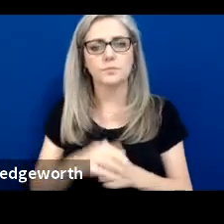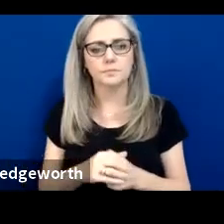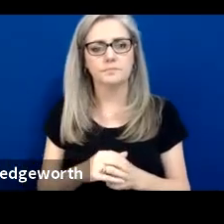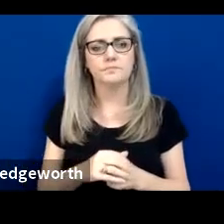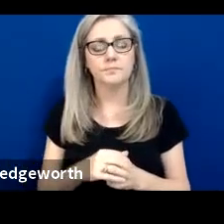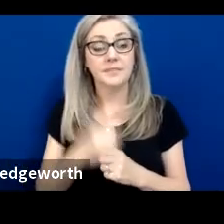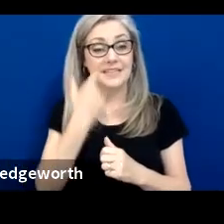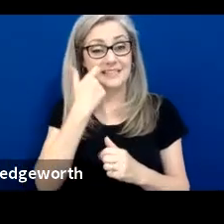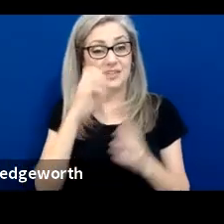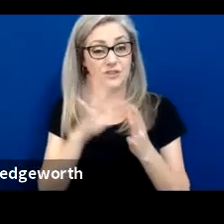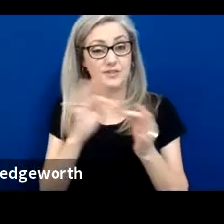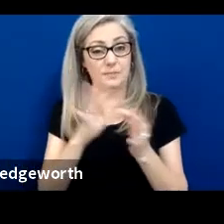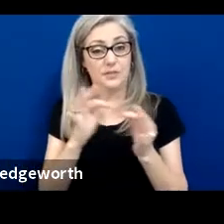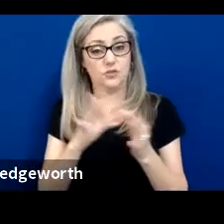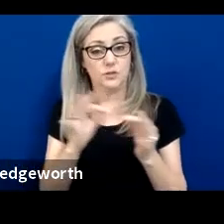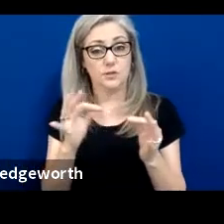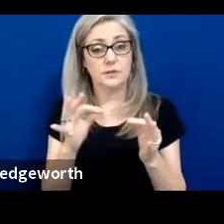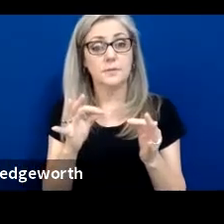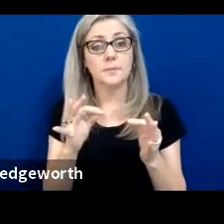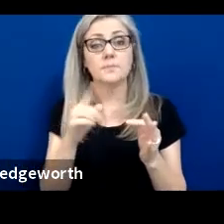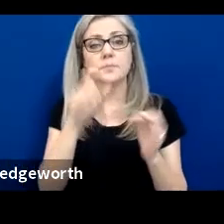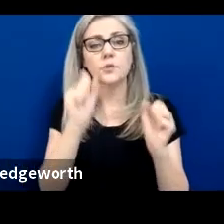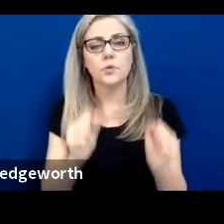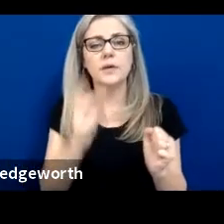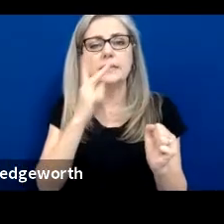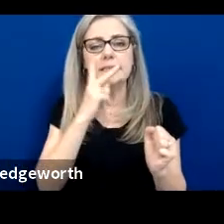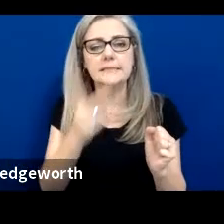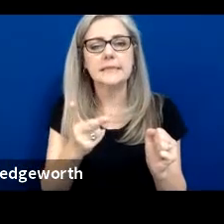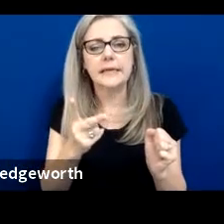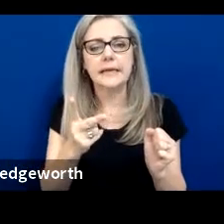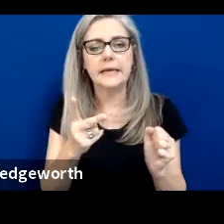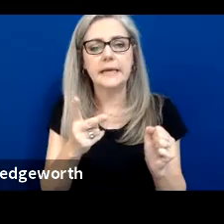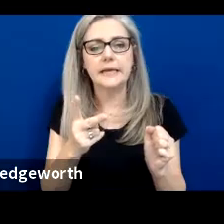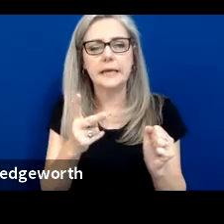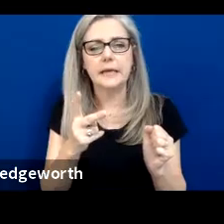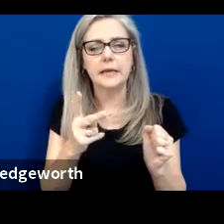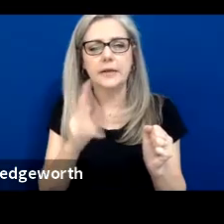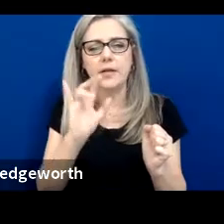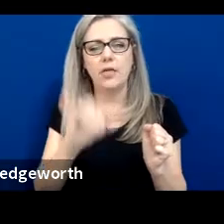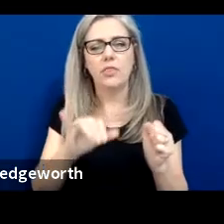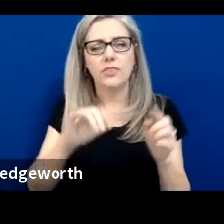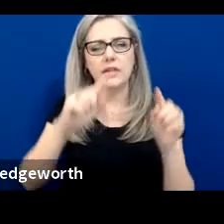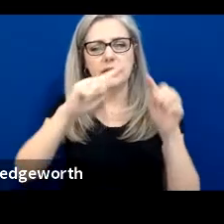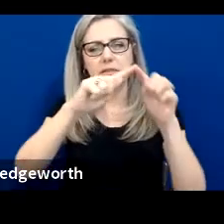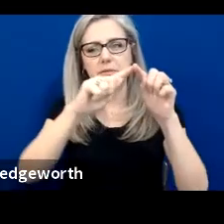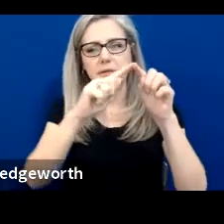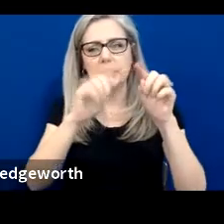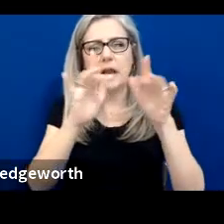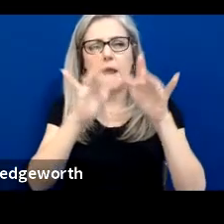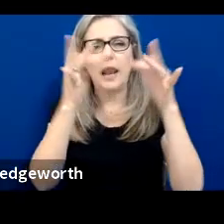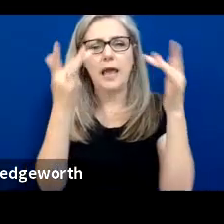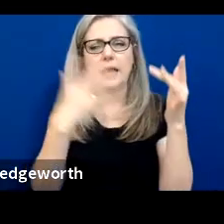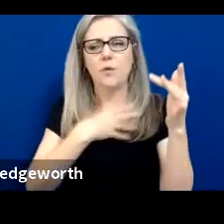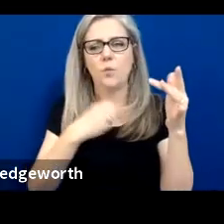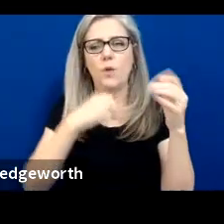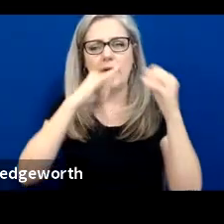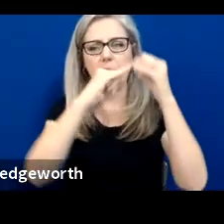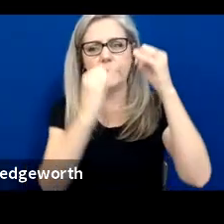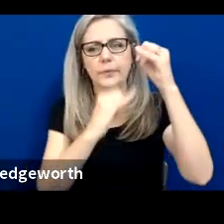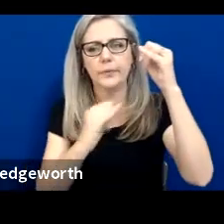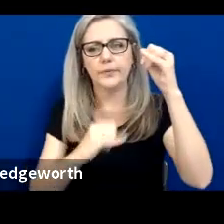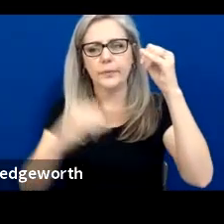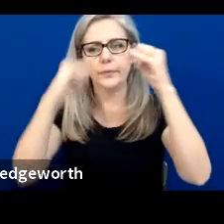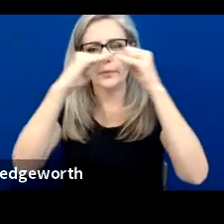mentioned previously, you can see these sort of very light white lines that you